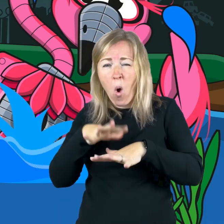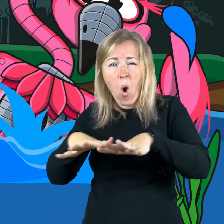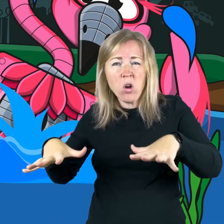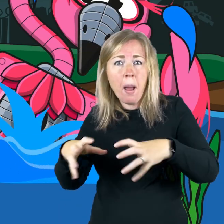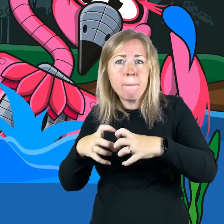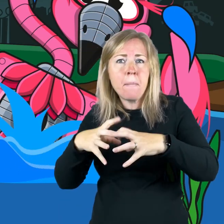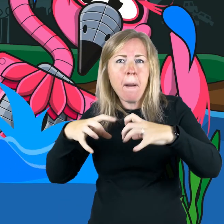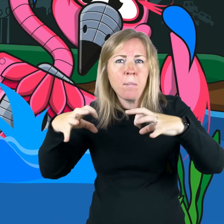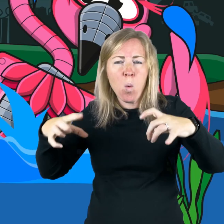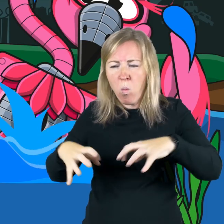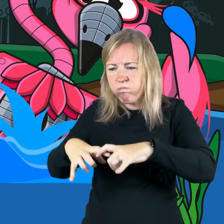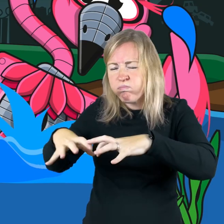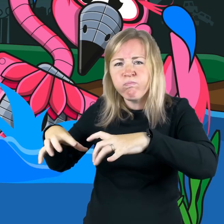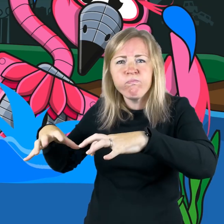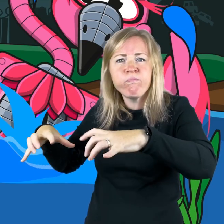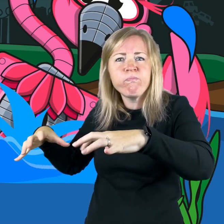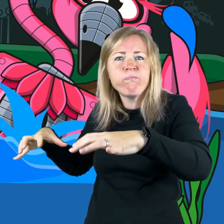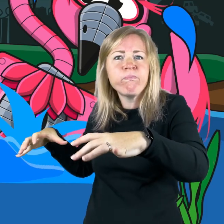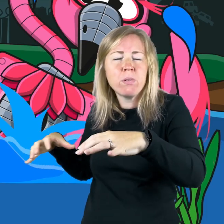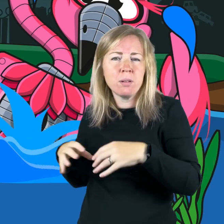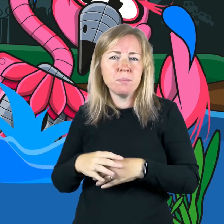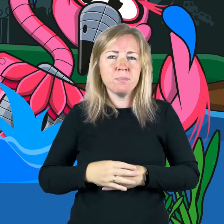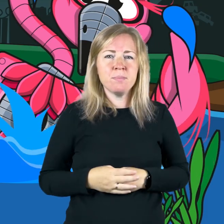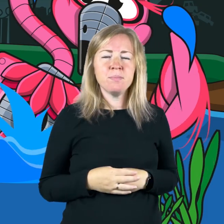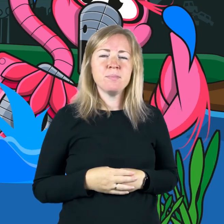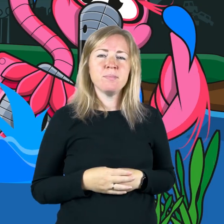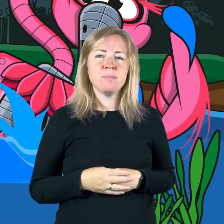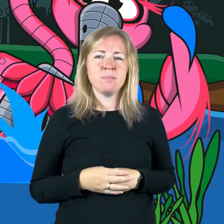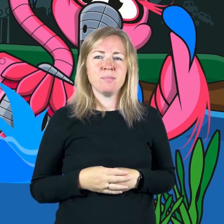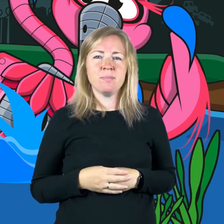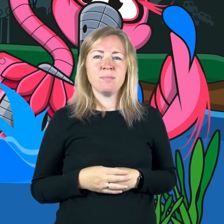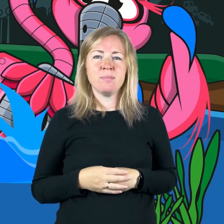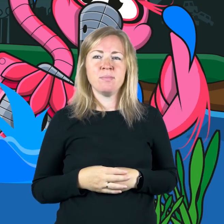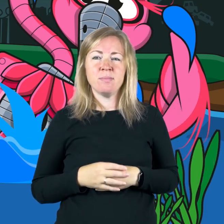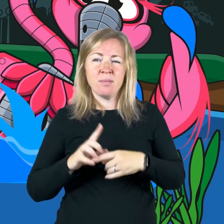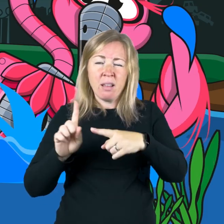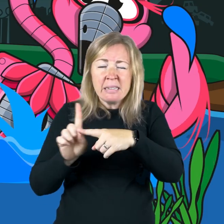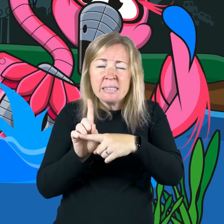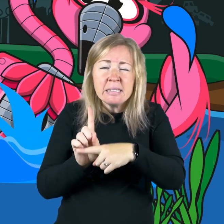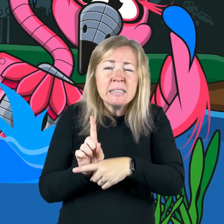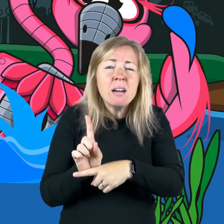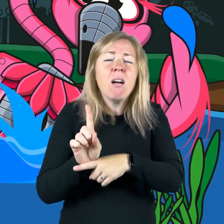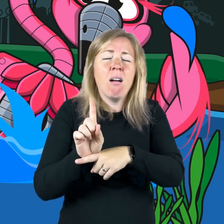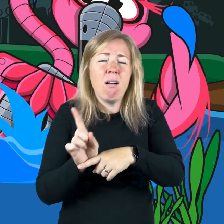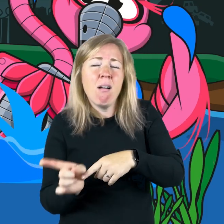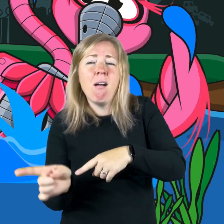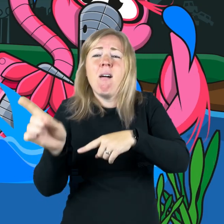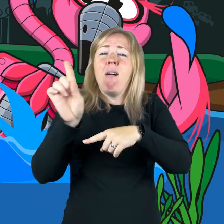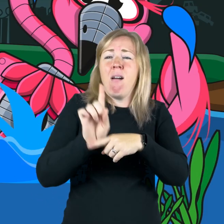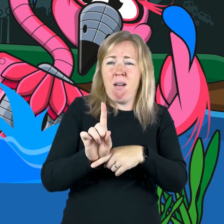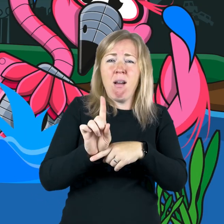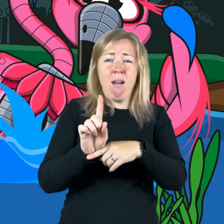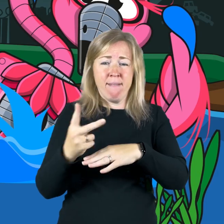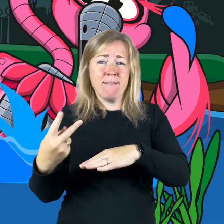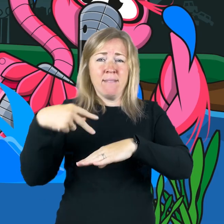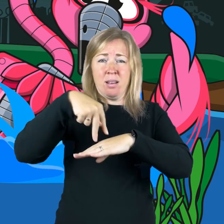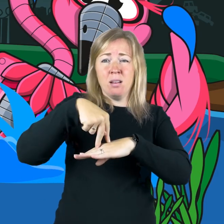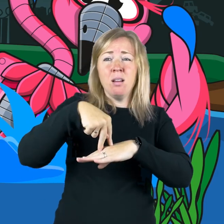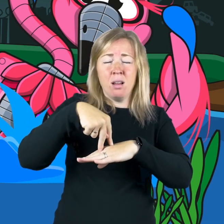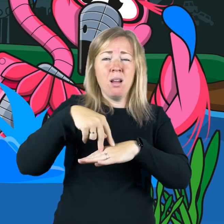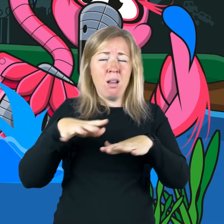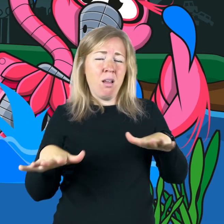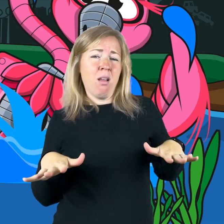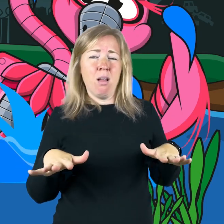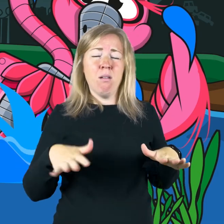of frothy bubbles. As she neared the shore, she regained some self-control, found her